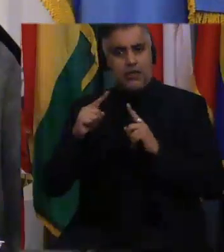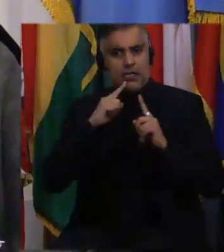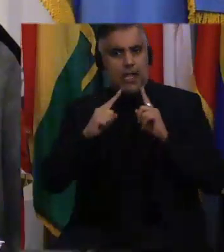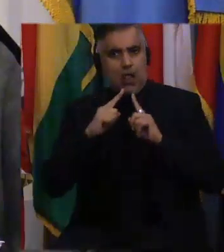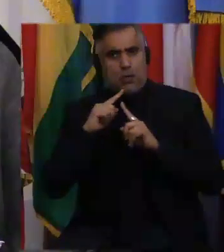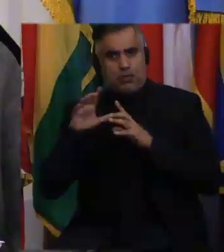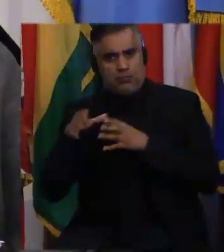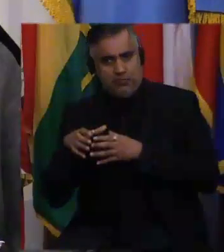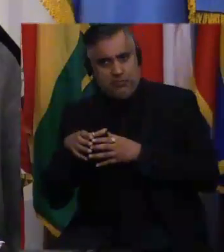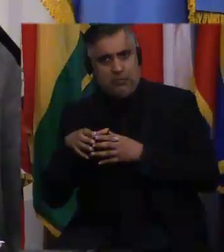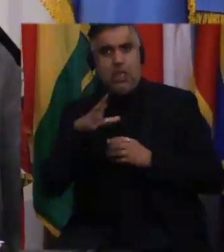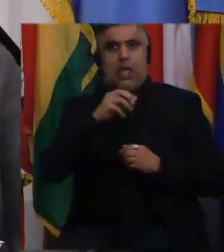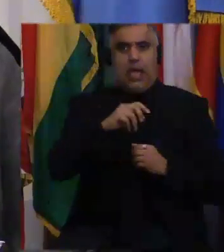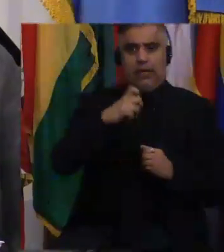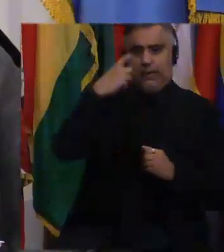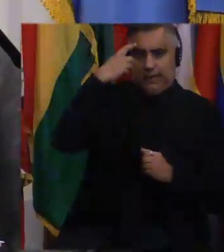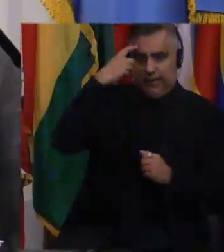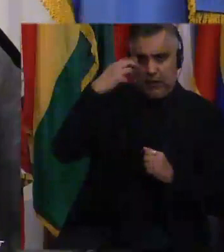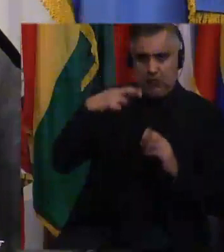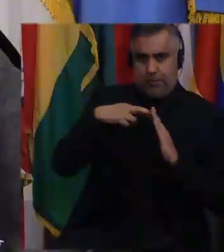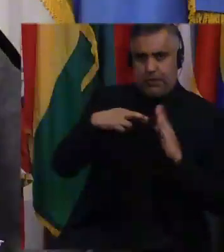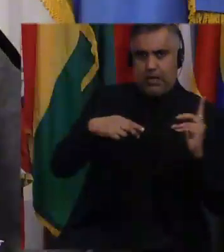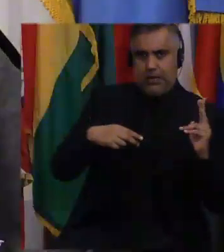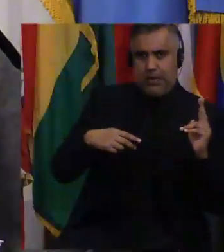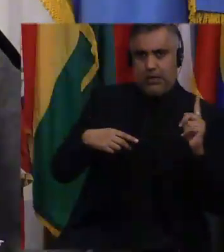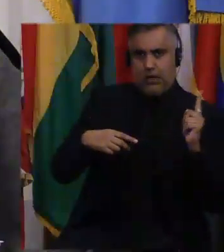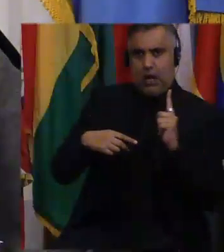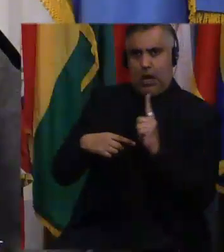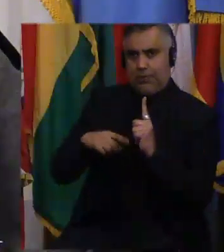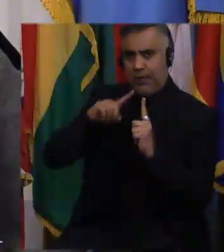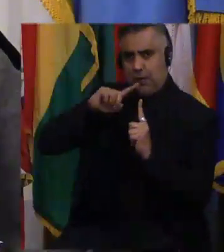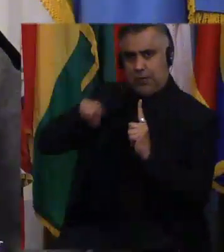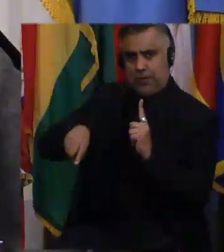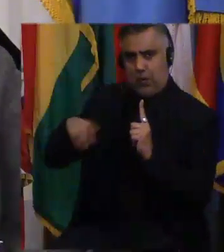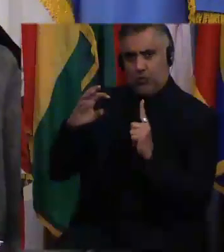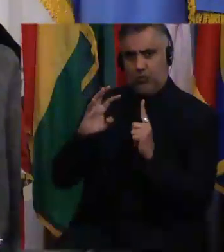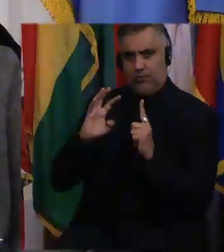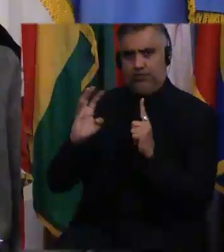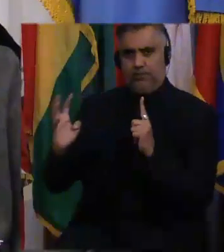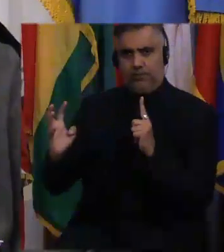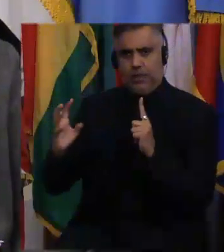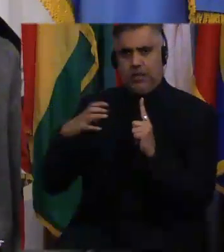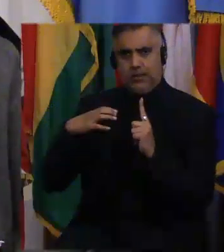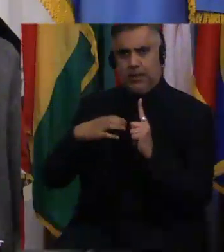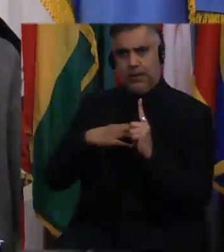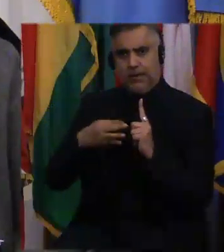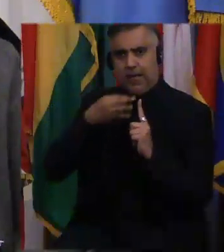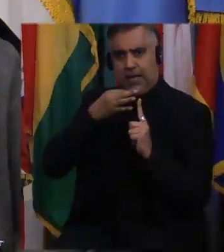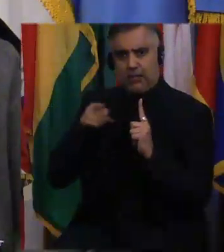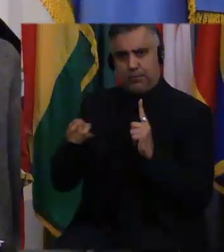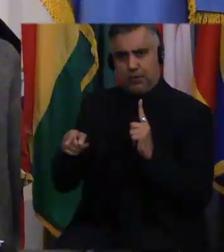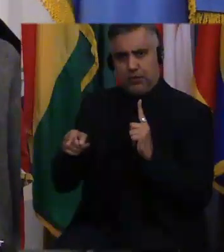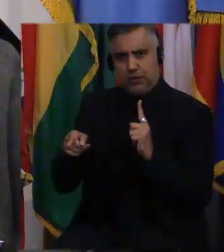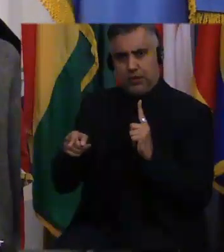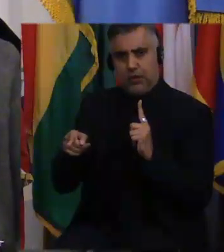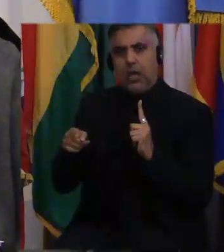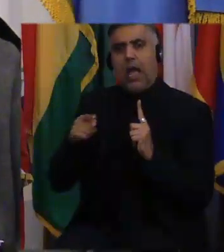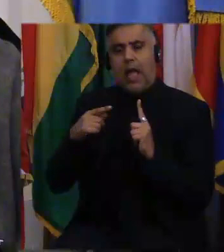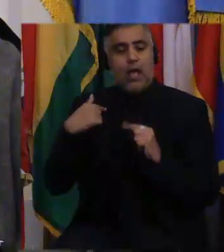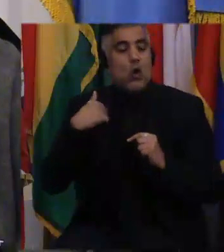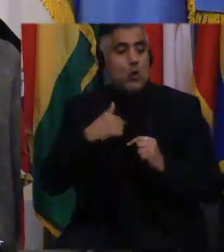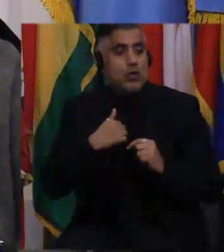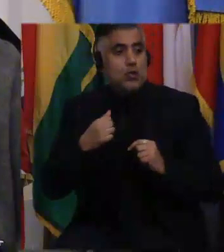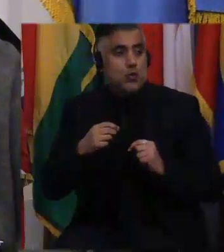state representatives who come and report to the Committee of Experts in Strasbourg. And we